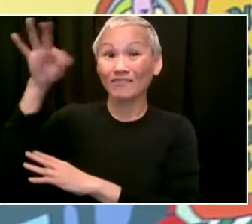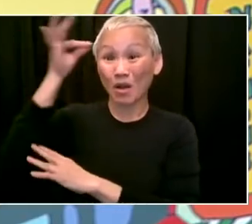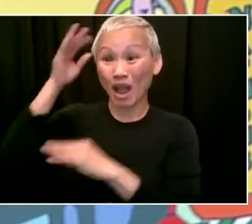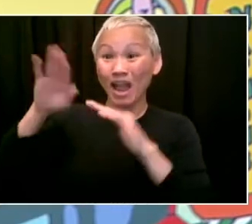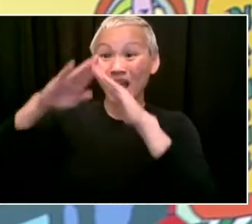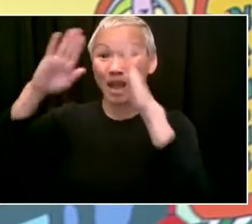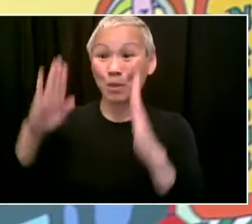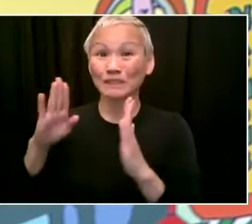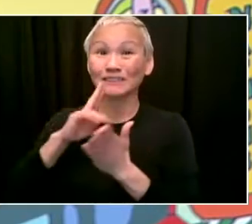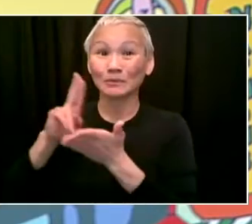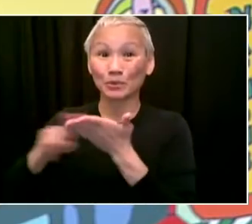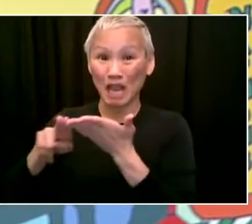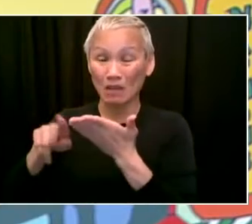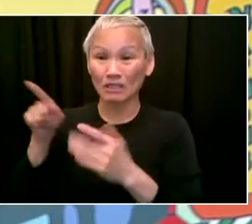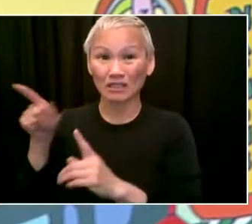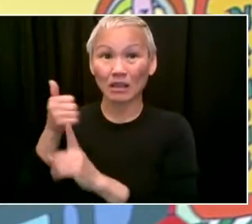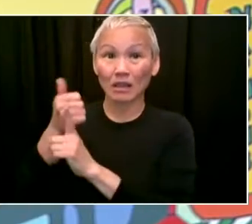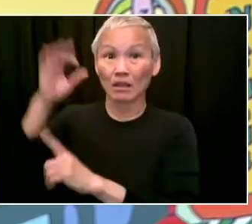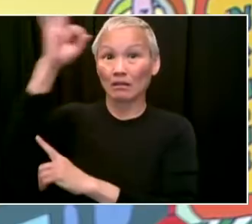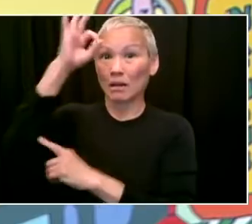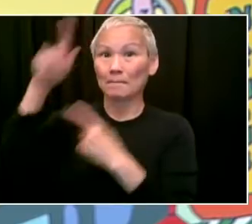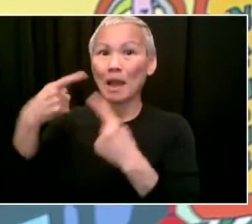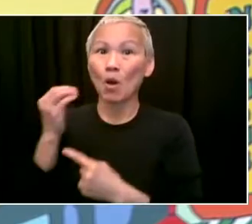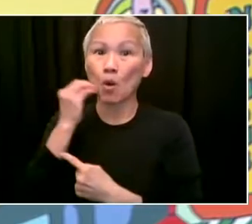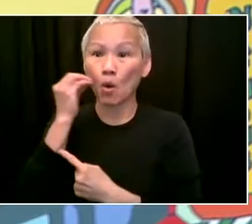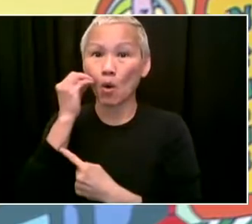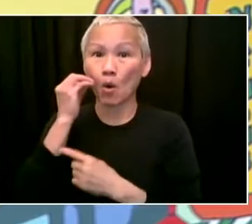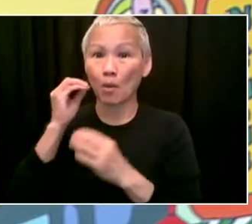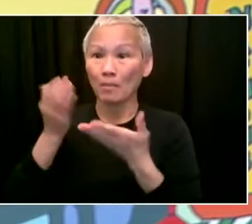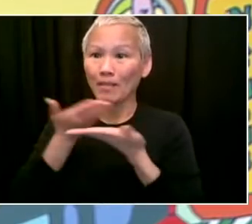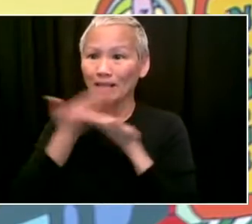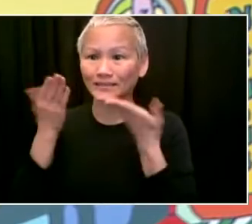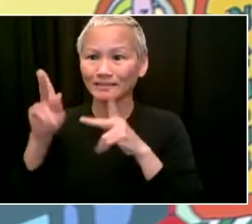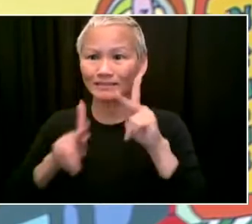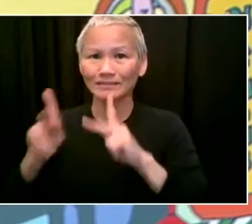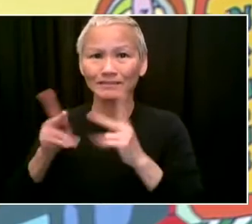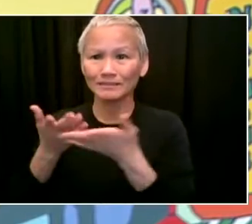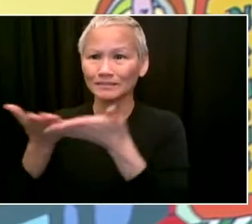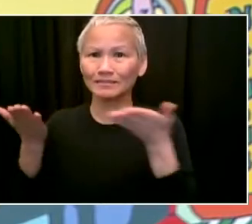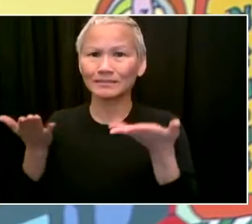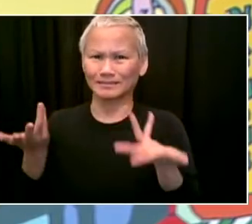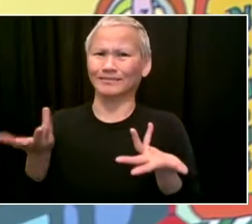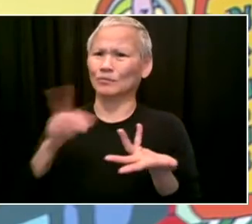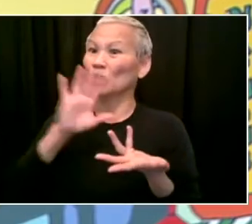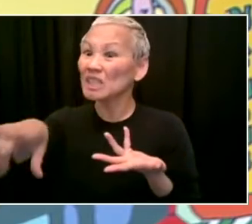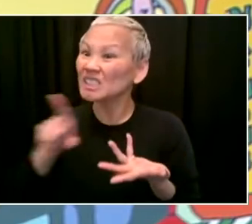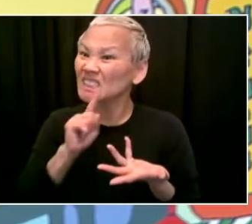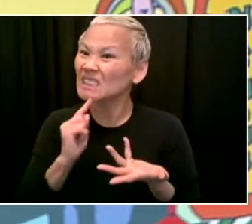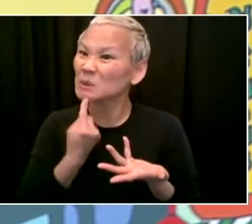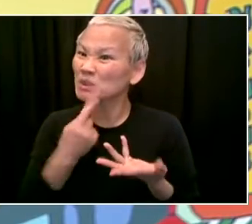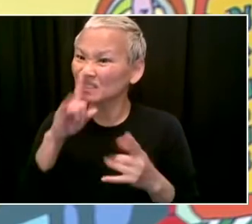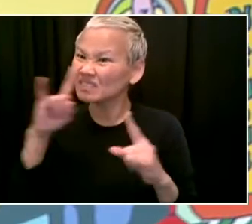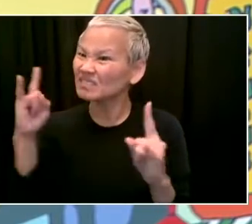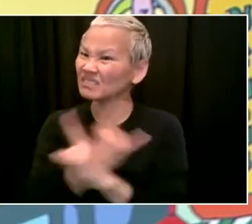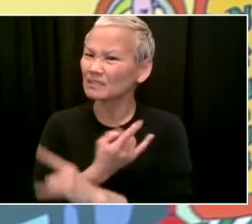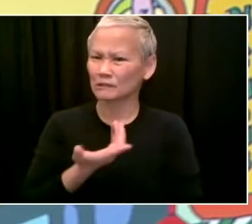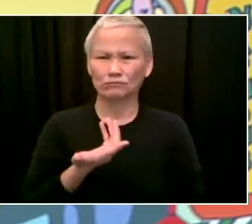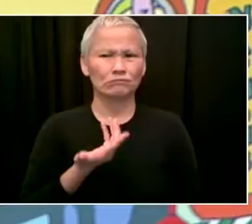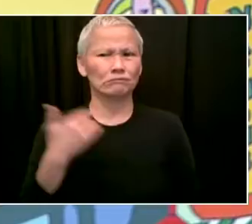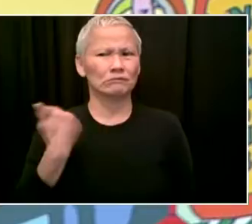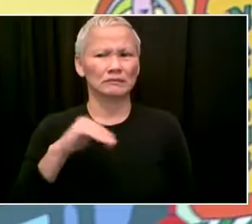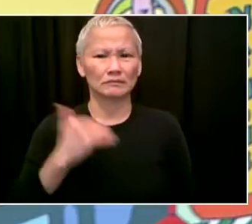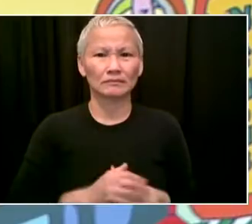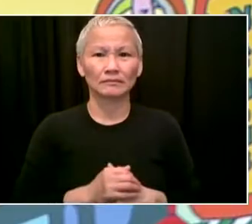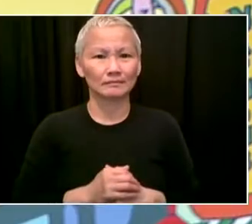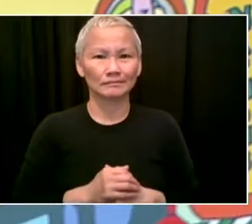just absolutely numerically inaccurate. We'll be happy to show you what we've presented publicly already about a huge decline